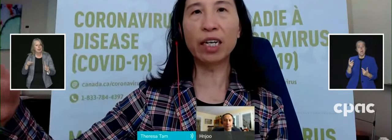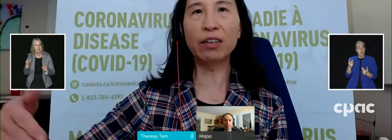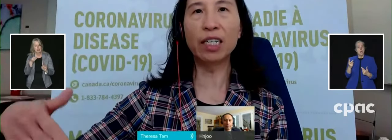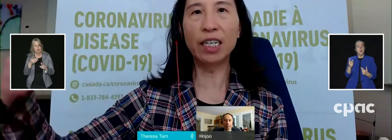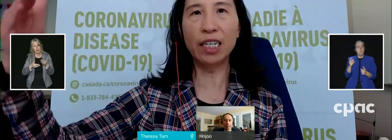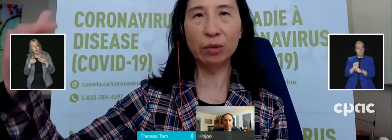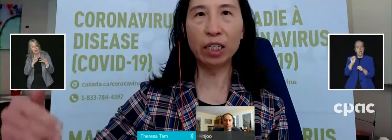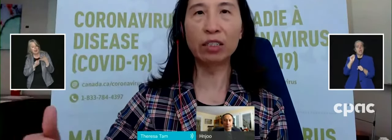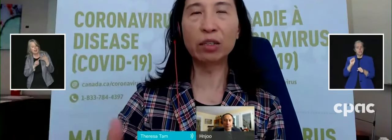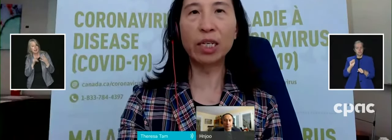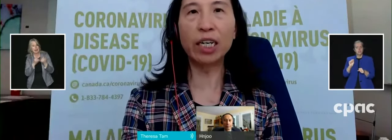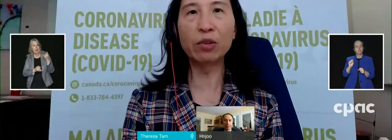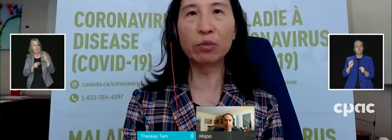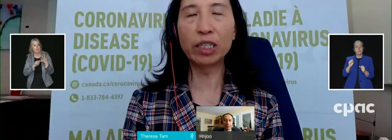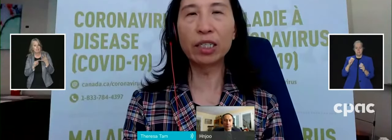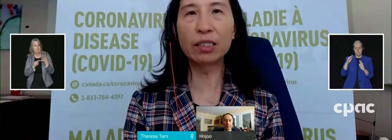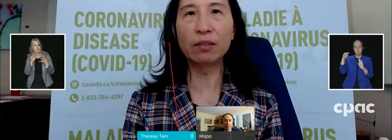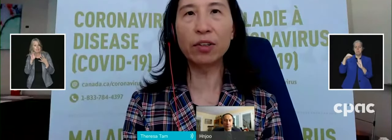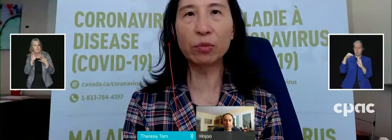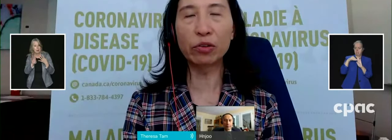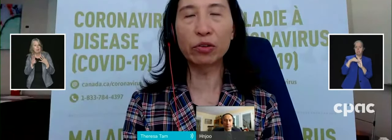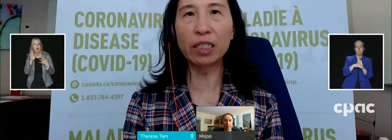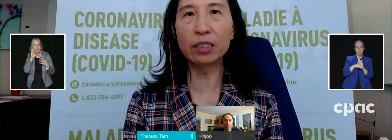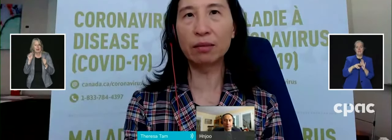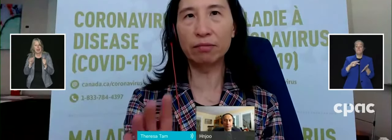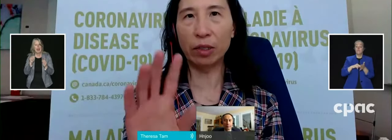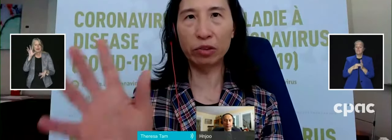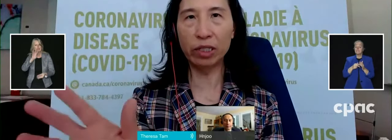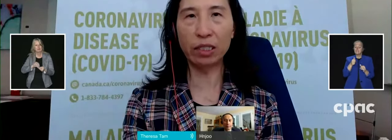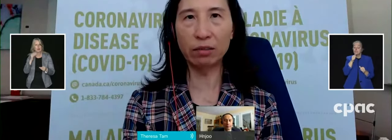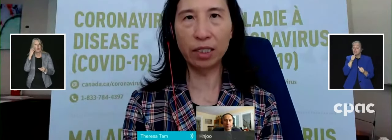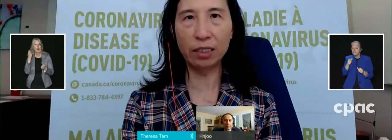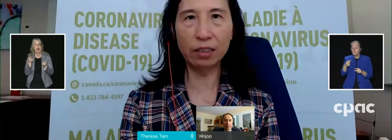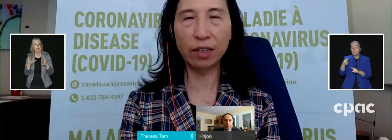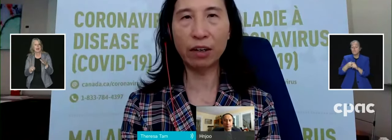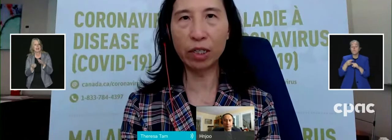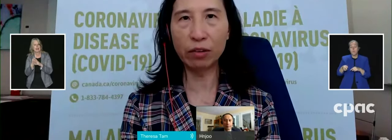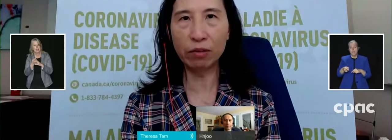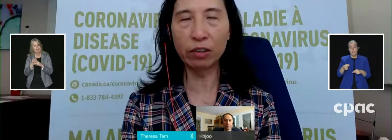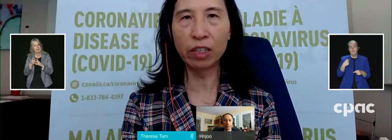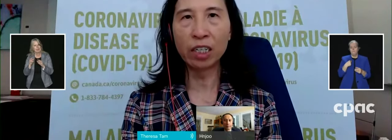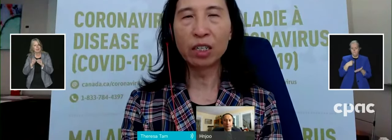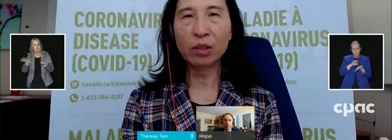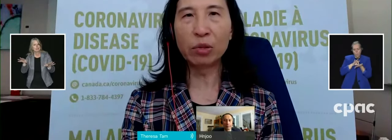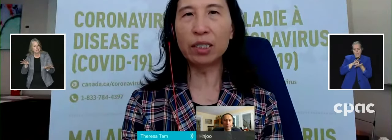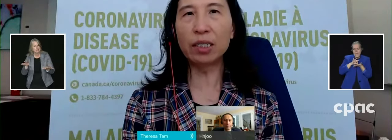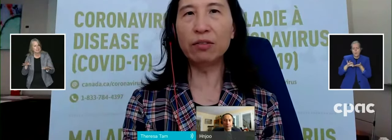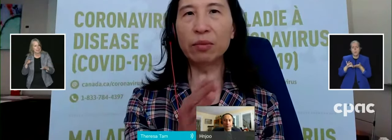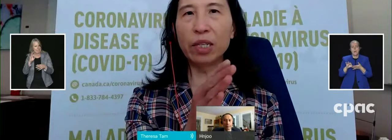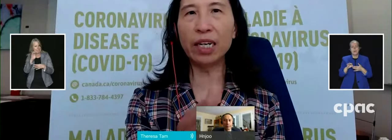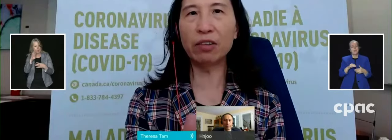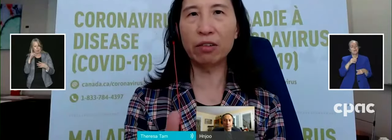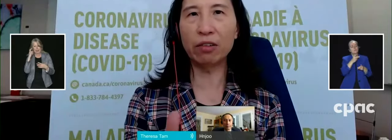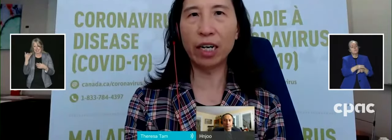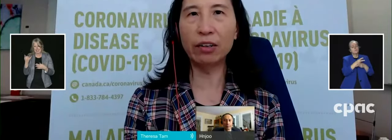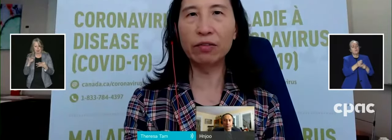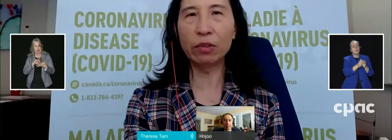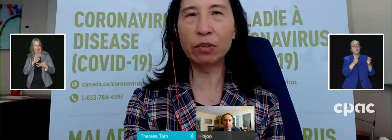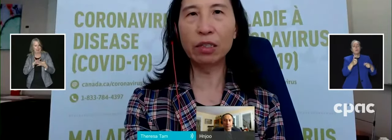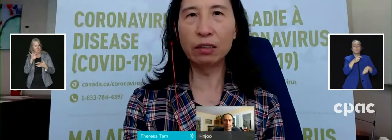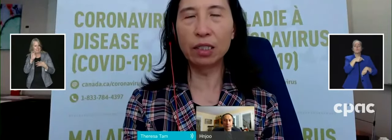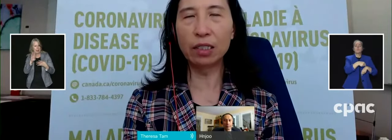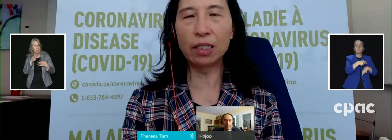month, calculate how many long-term care outbreaks in February, because February is only sort of halfway through. But you can see from that